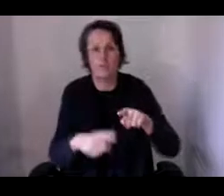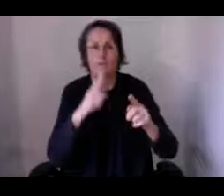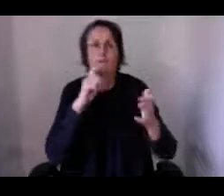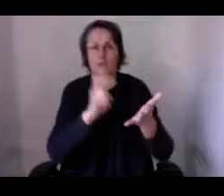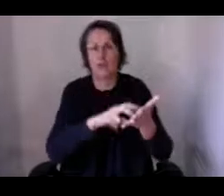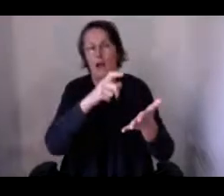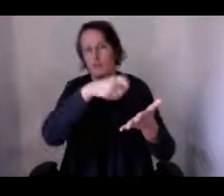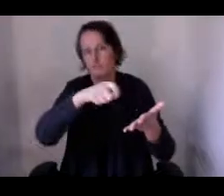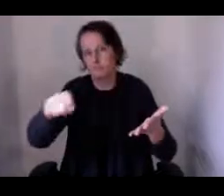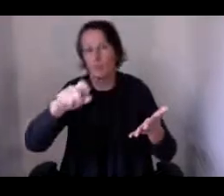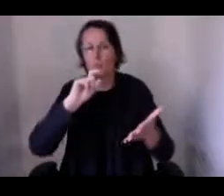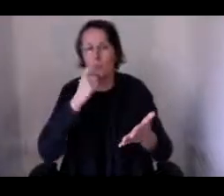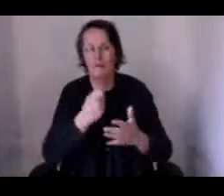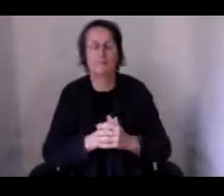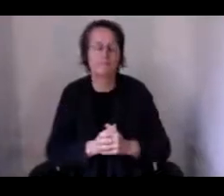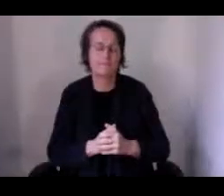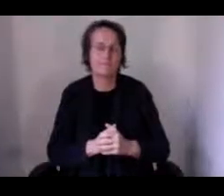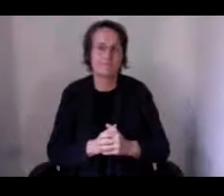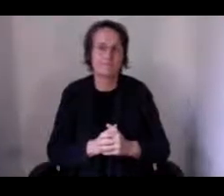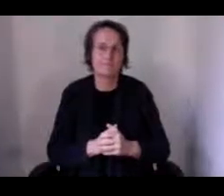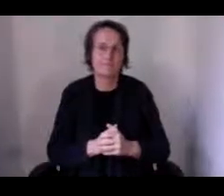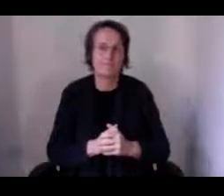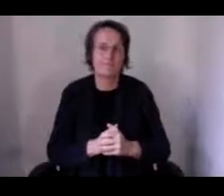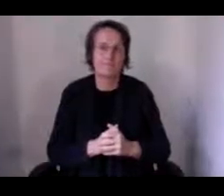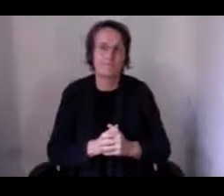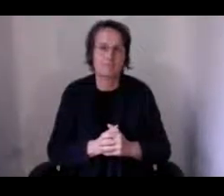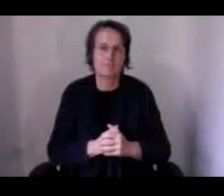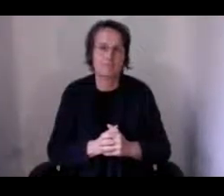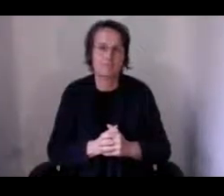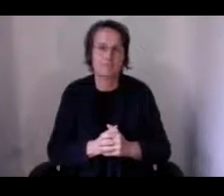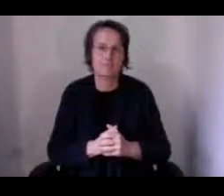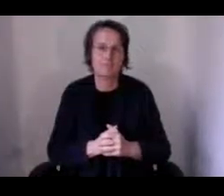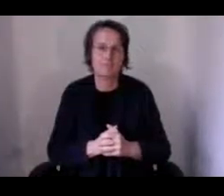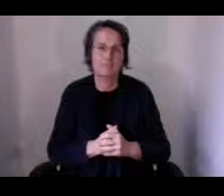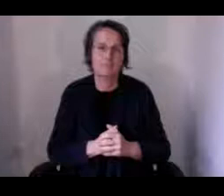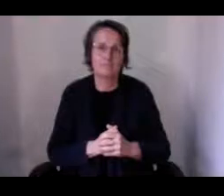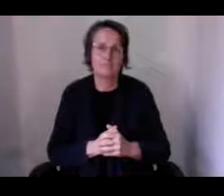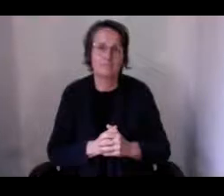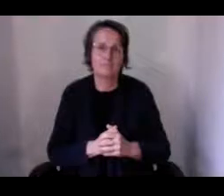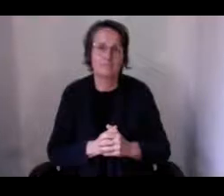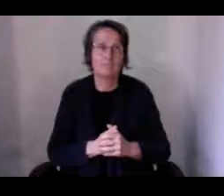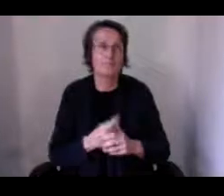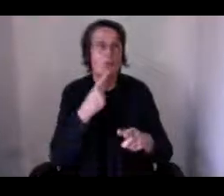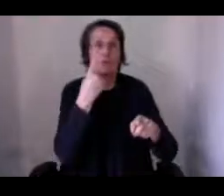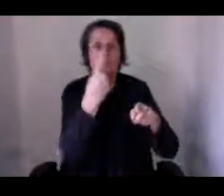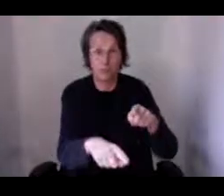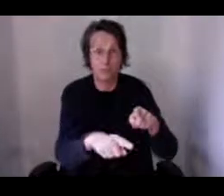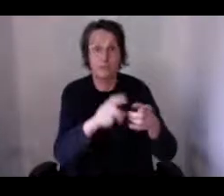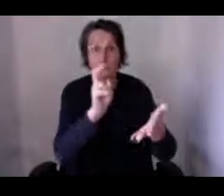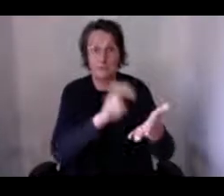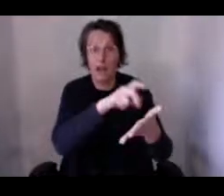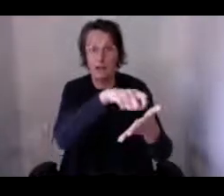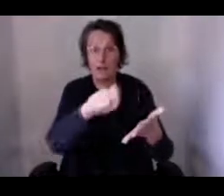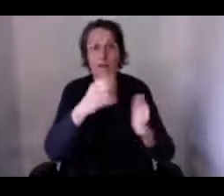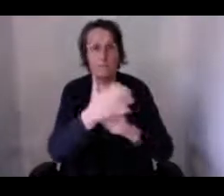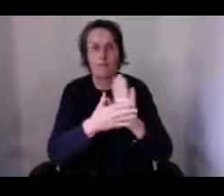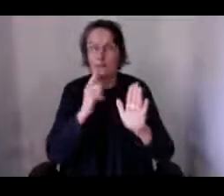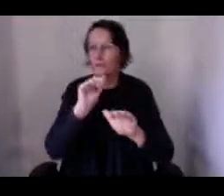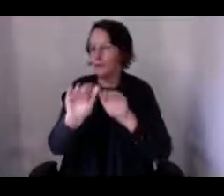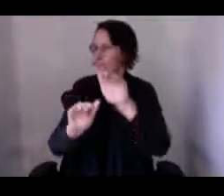And that's what then gives us the the go-ahead to then let successful and